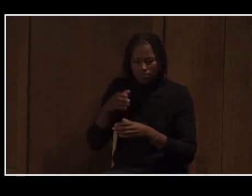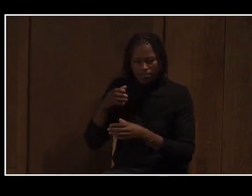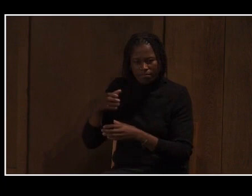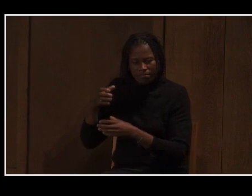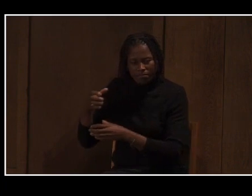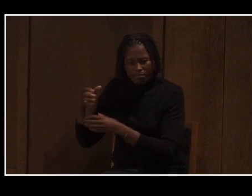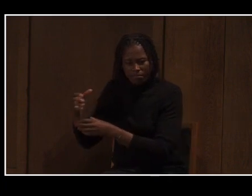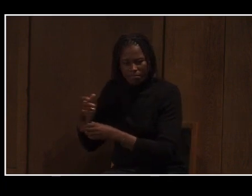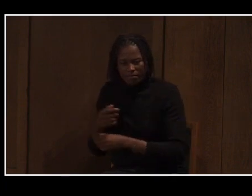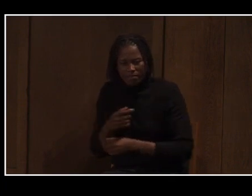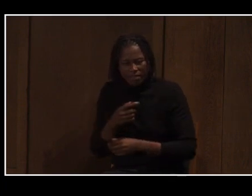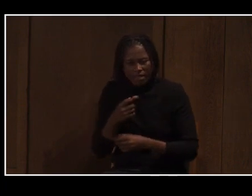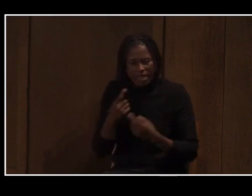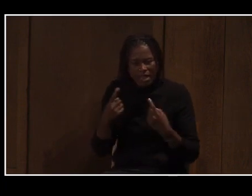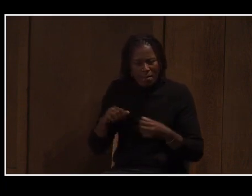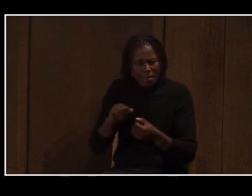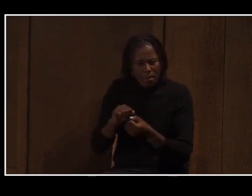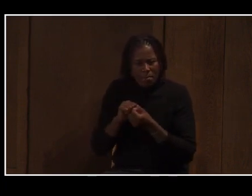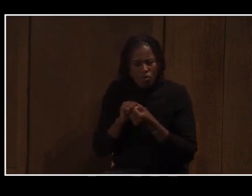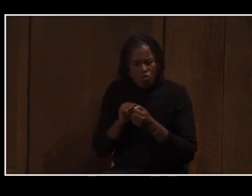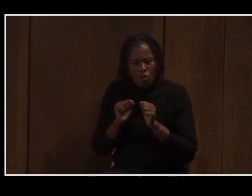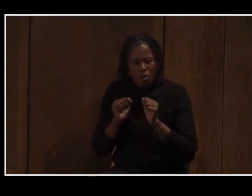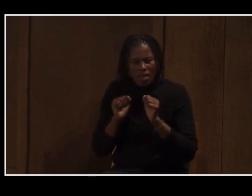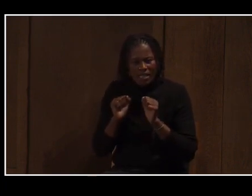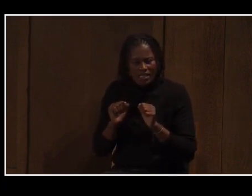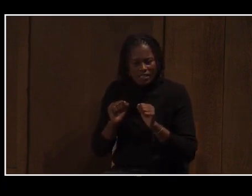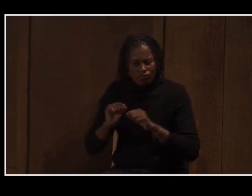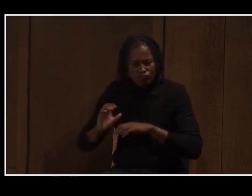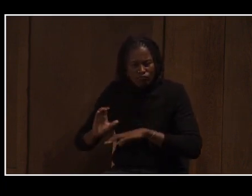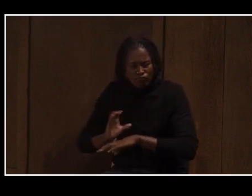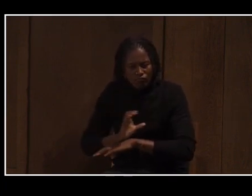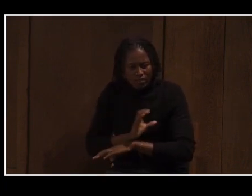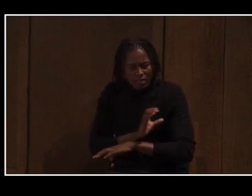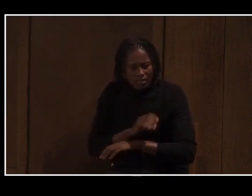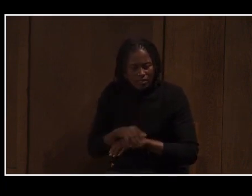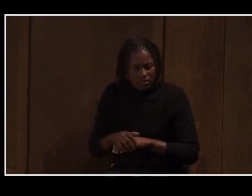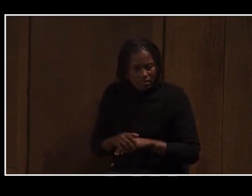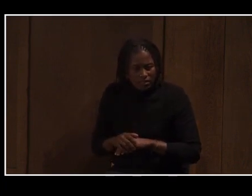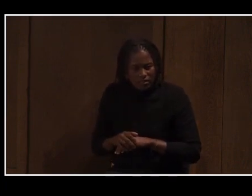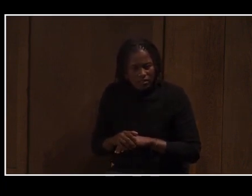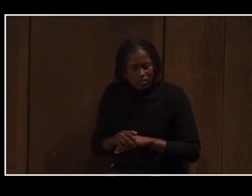Let me borrow its resilience. A few shards never hurt no one.